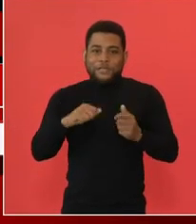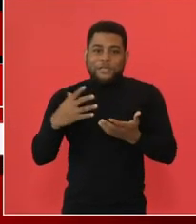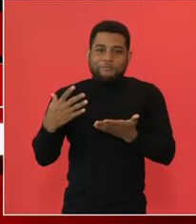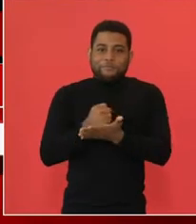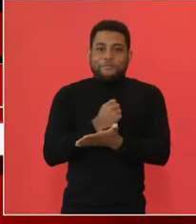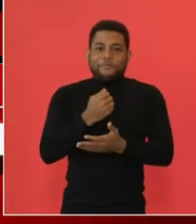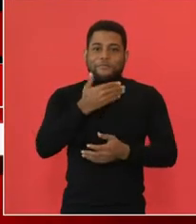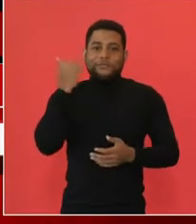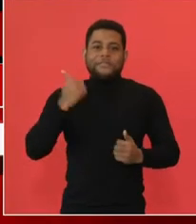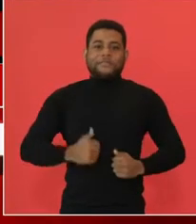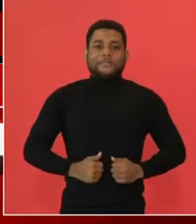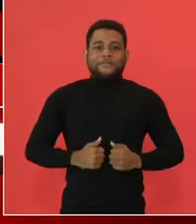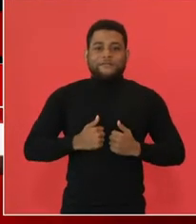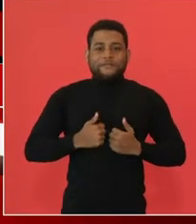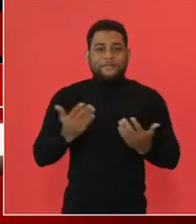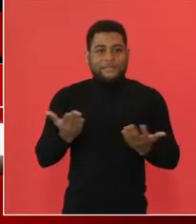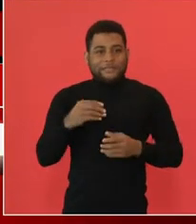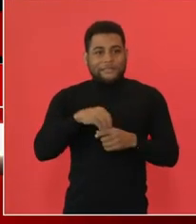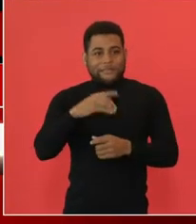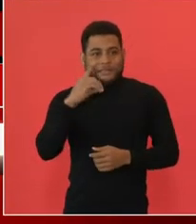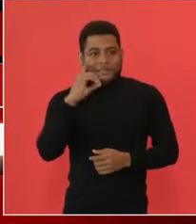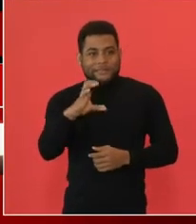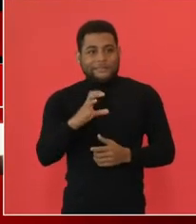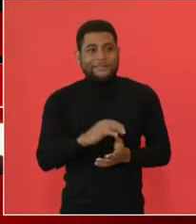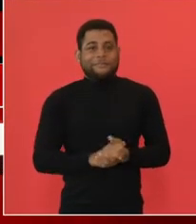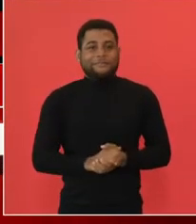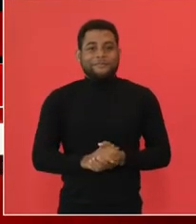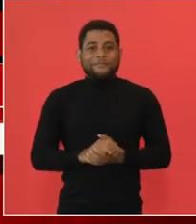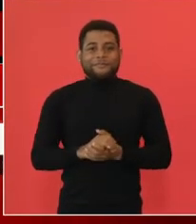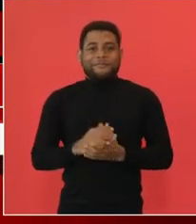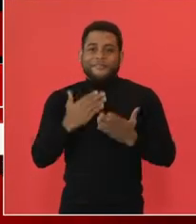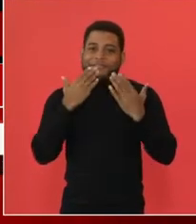families right here in D.C. So thank you, DOES. We did it.